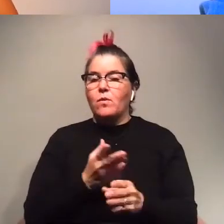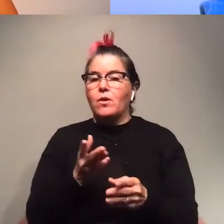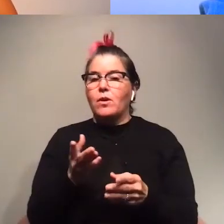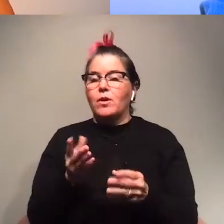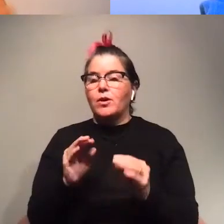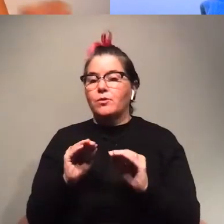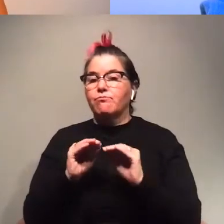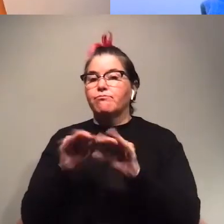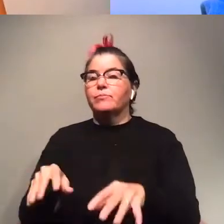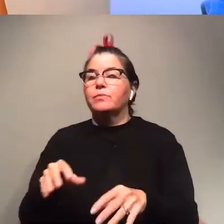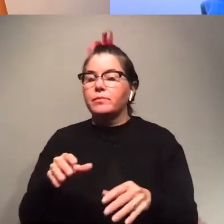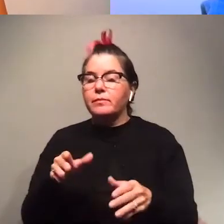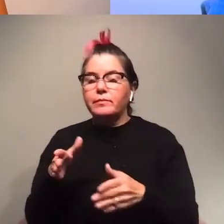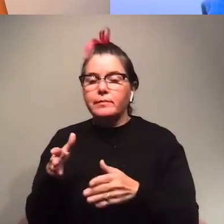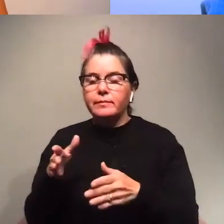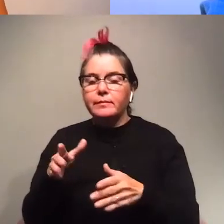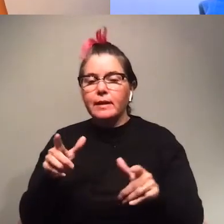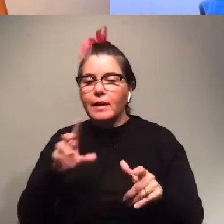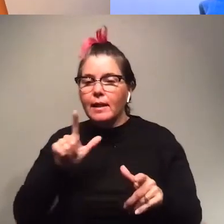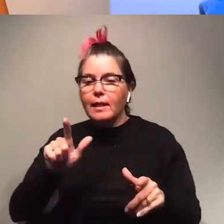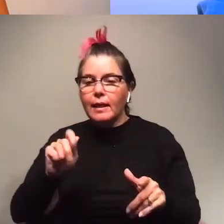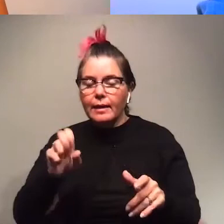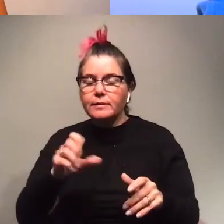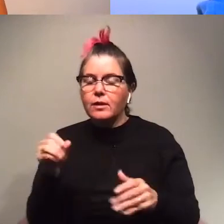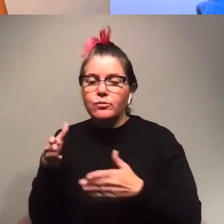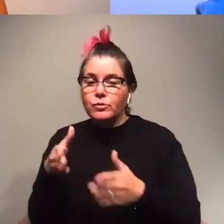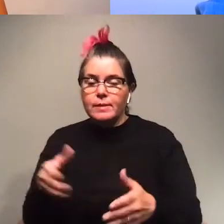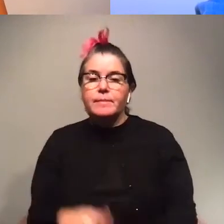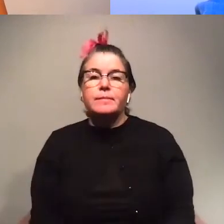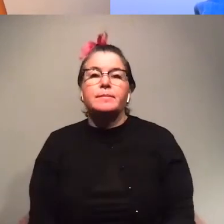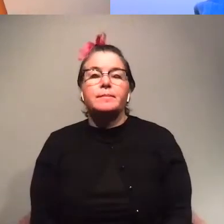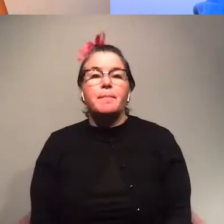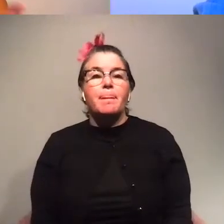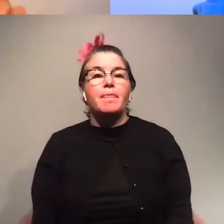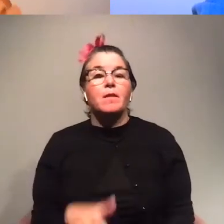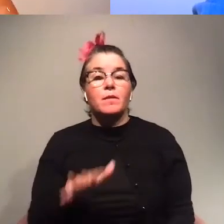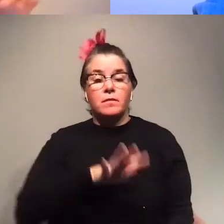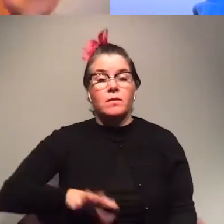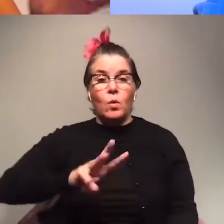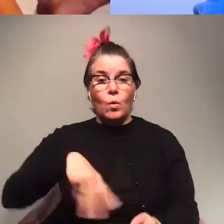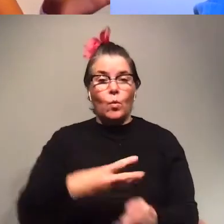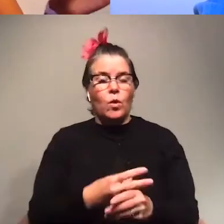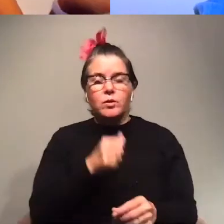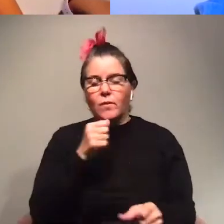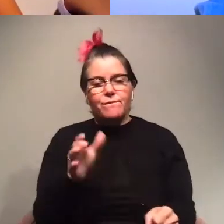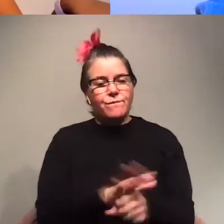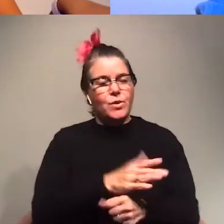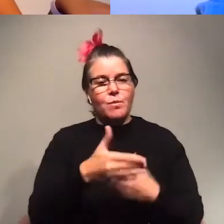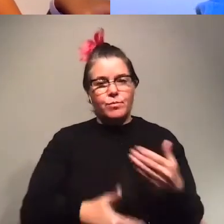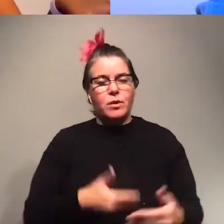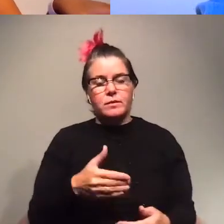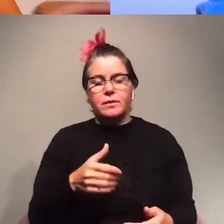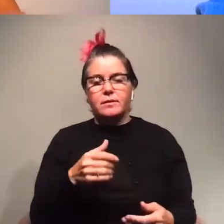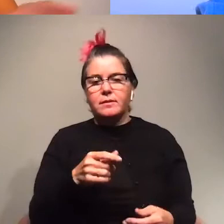and our lakes. Because most places in our world, they don't do the full process. They don't take what comes out of